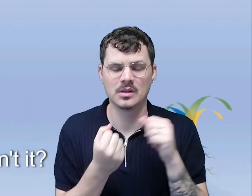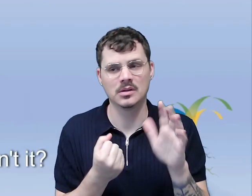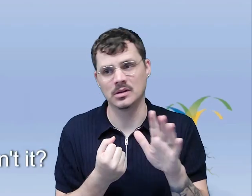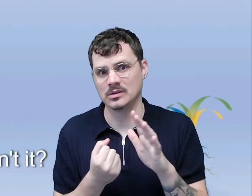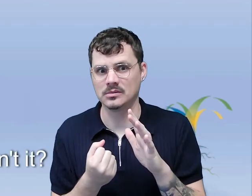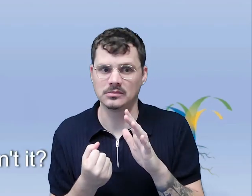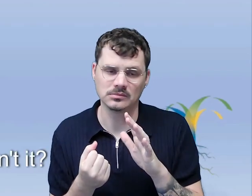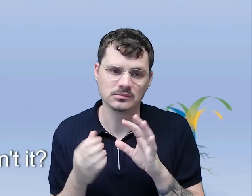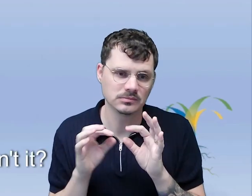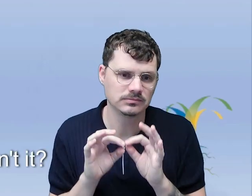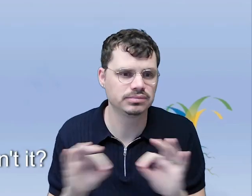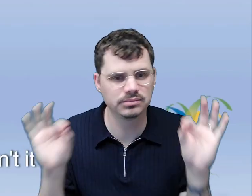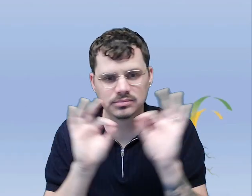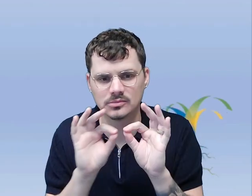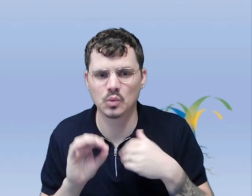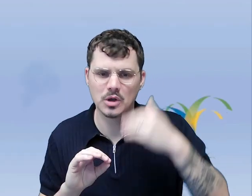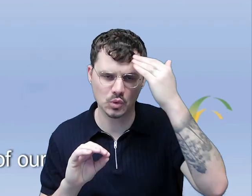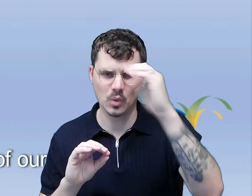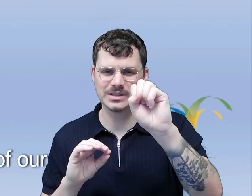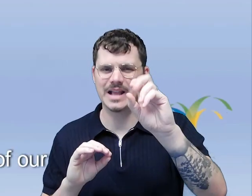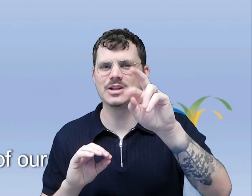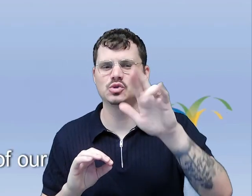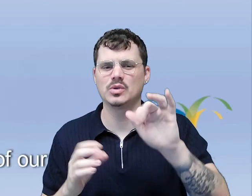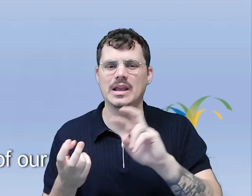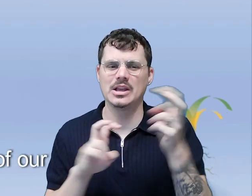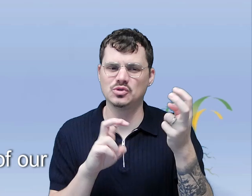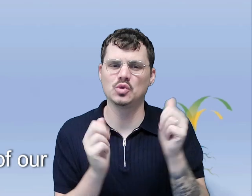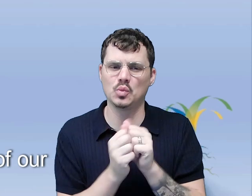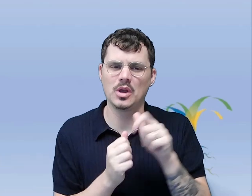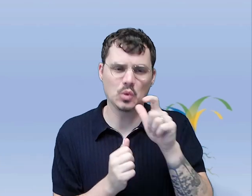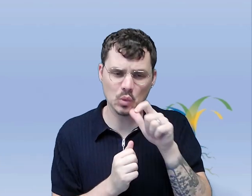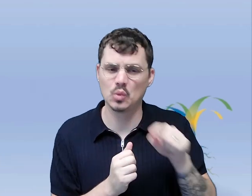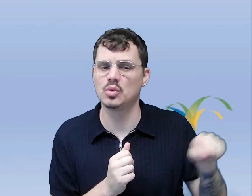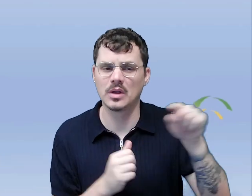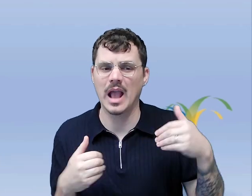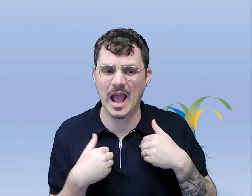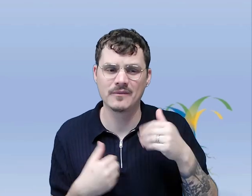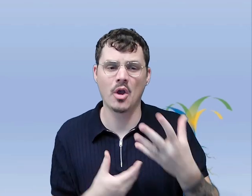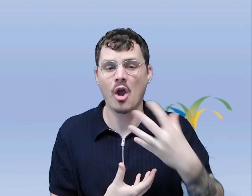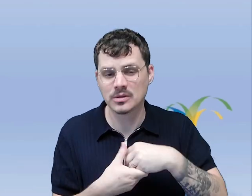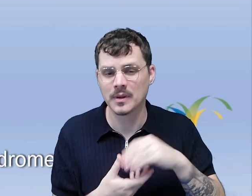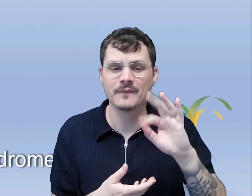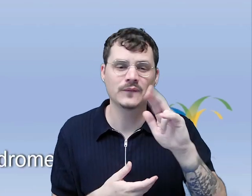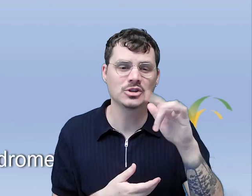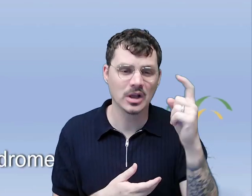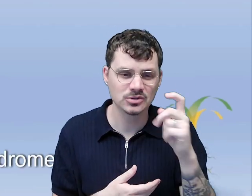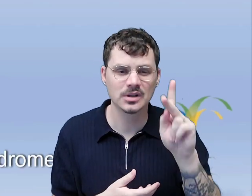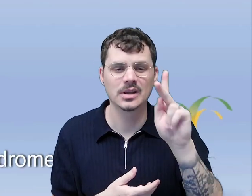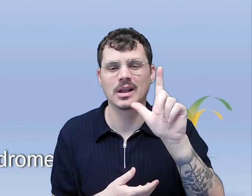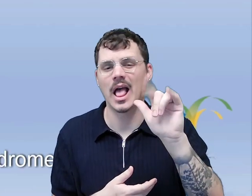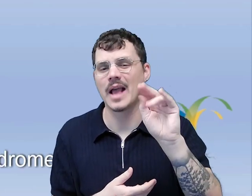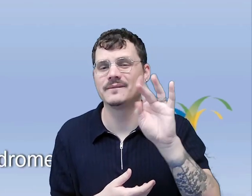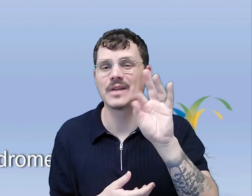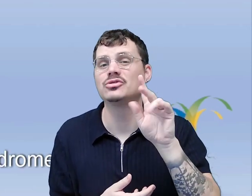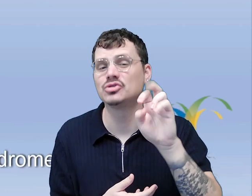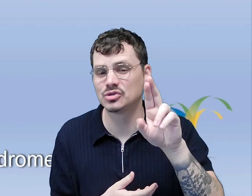of extreme importance, isn't it? We all know the sensory issues of our friends and neighbors with autism, Fragile